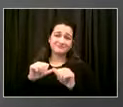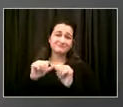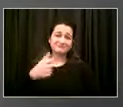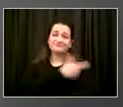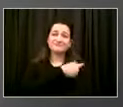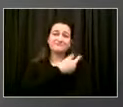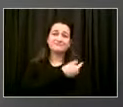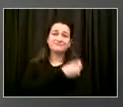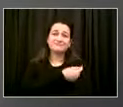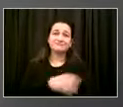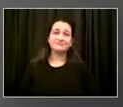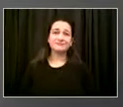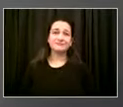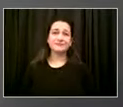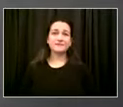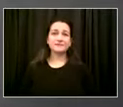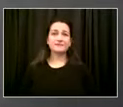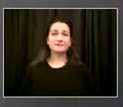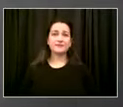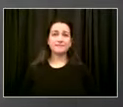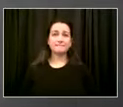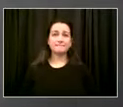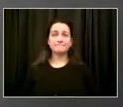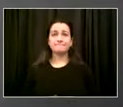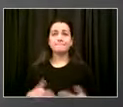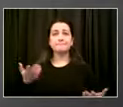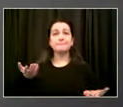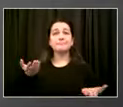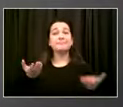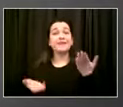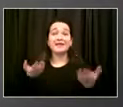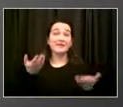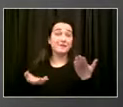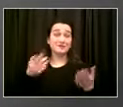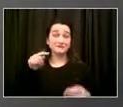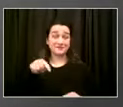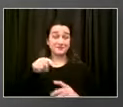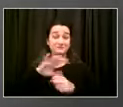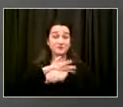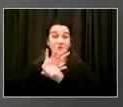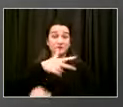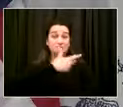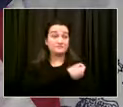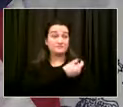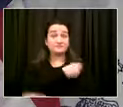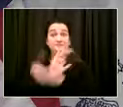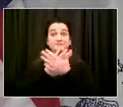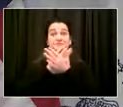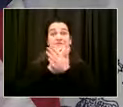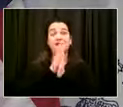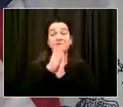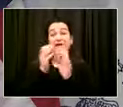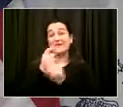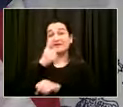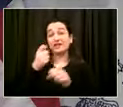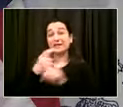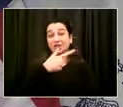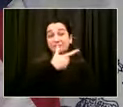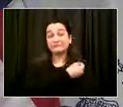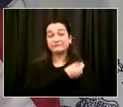year, I'm hoping it will be co-formulated with the flu vaccine. Thank you, sir. Thank you. And Mitch, I'm just going to hold you 1 second on this. I